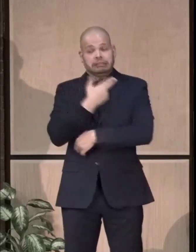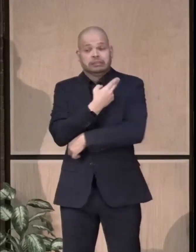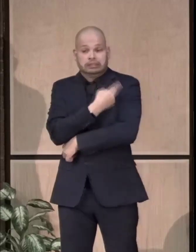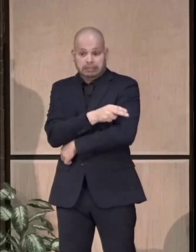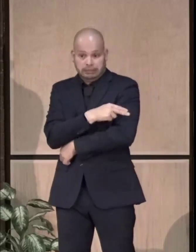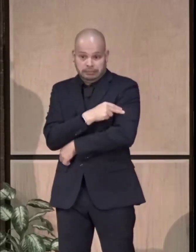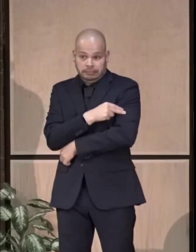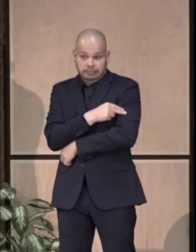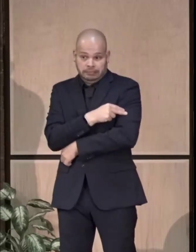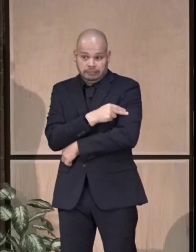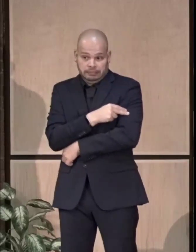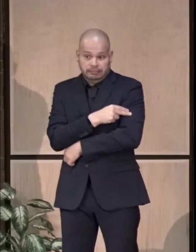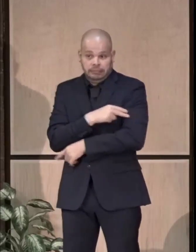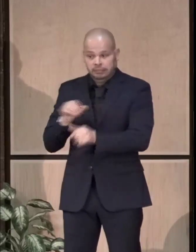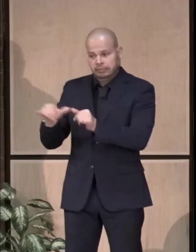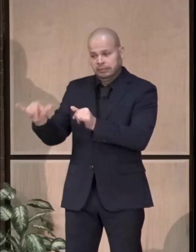talking to them?